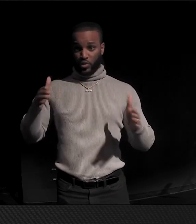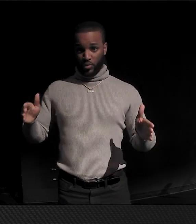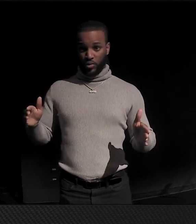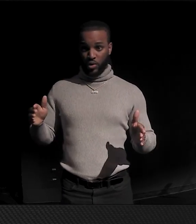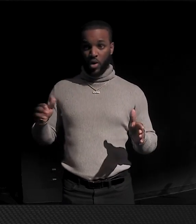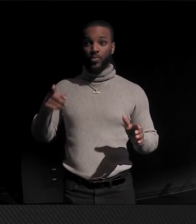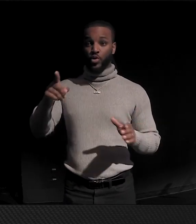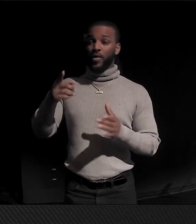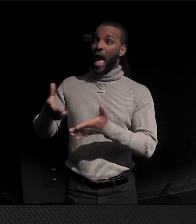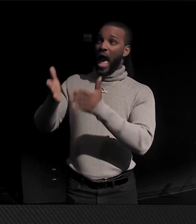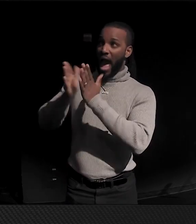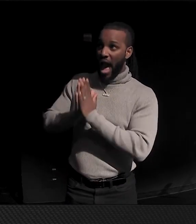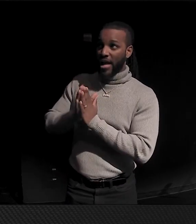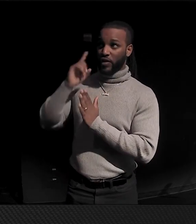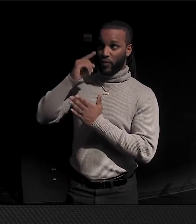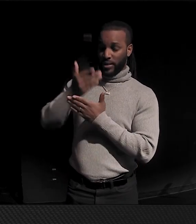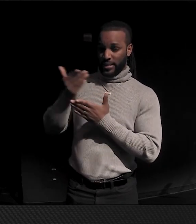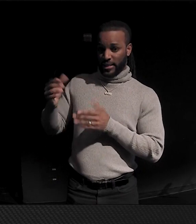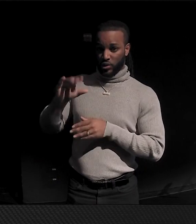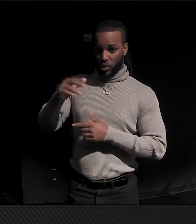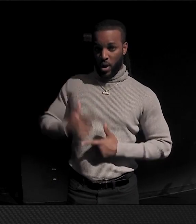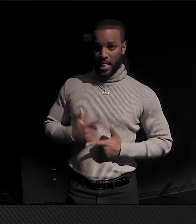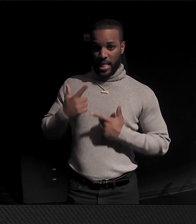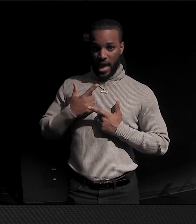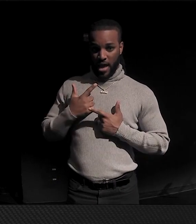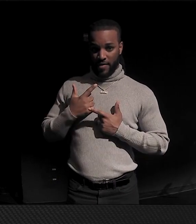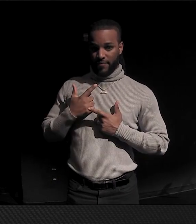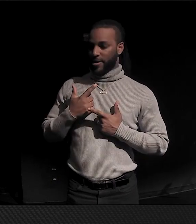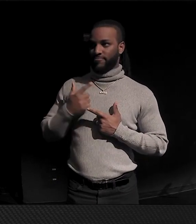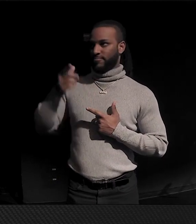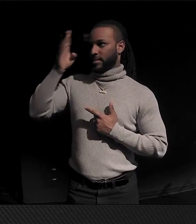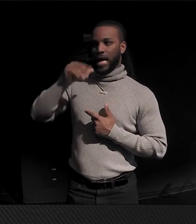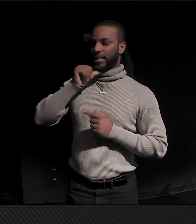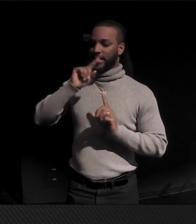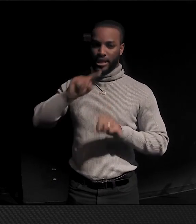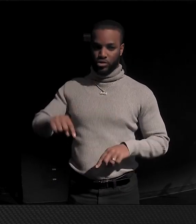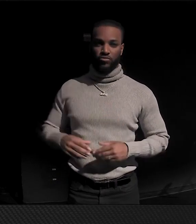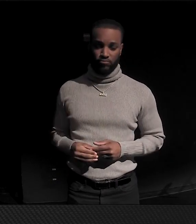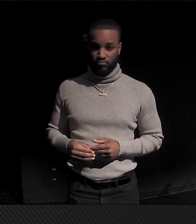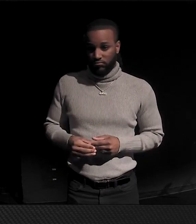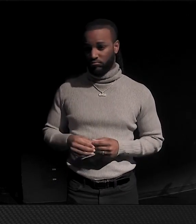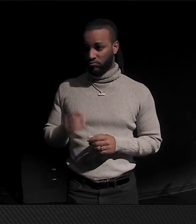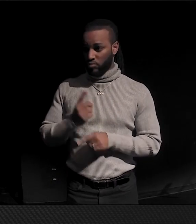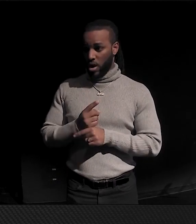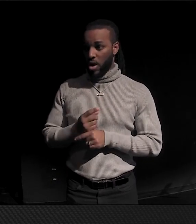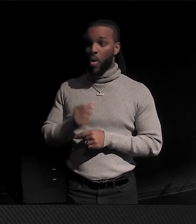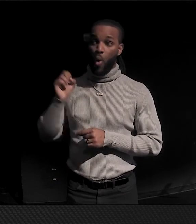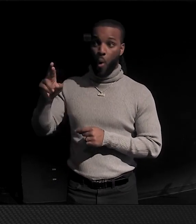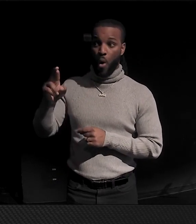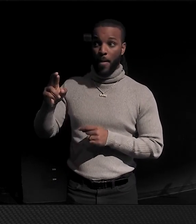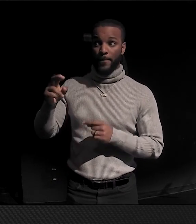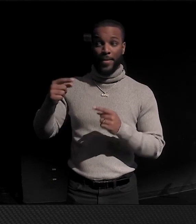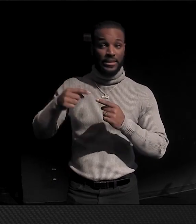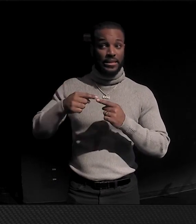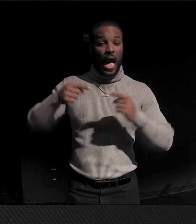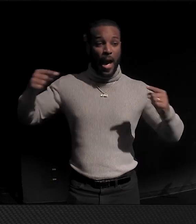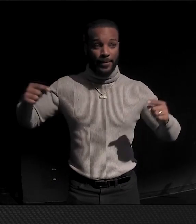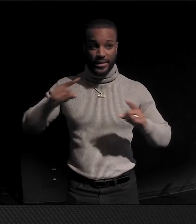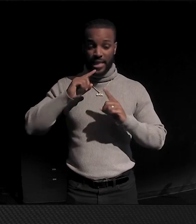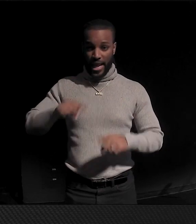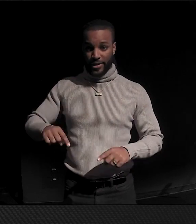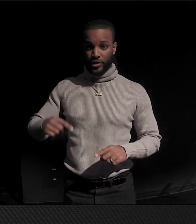everyone in this room has asked for things in our life and we've seen no answer from God. Or we've gotten the opposite answer from God. Or